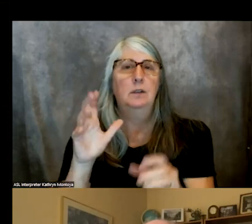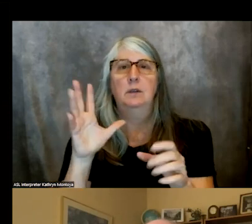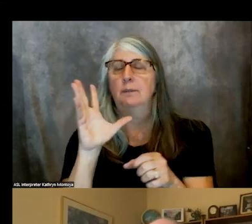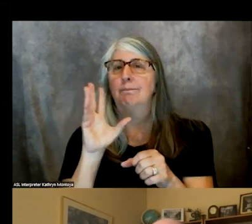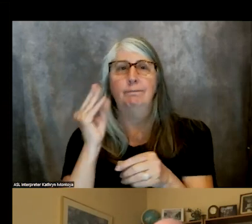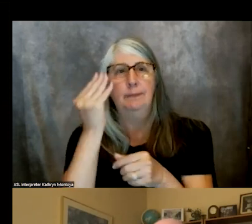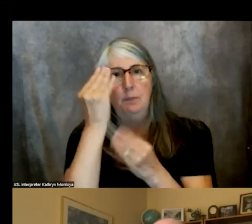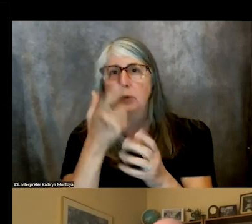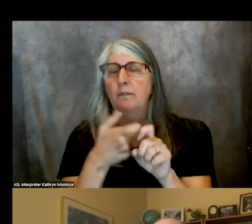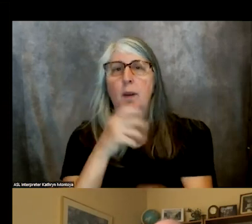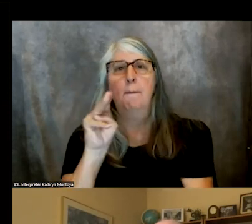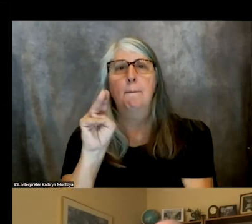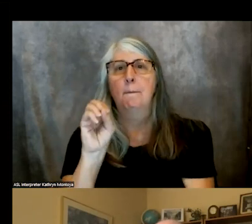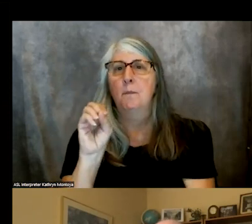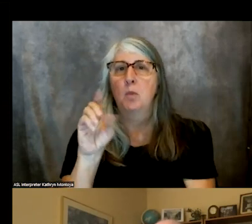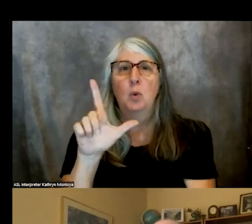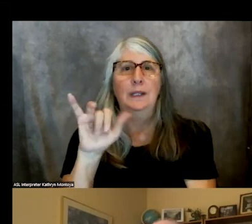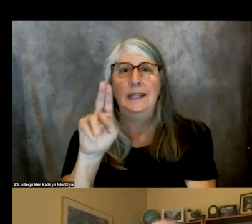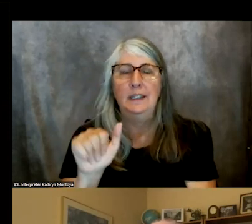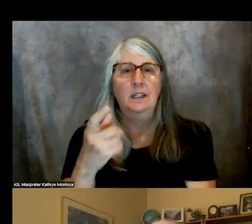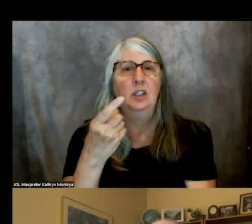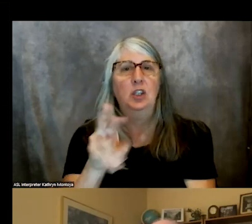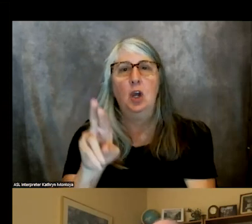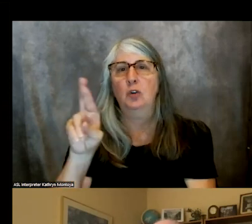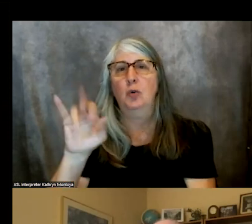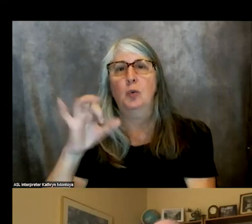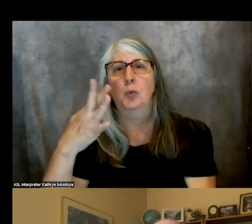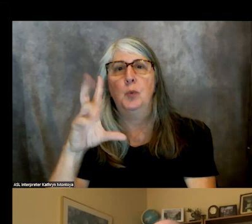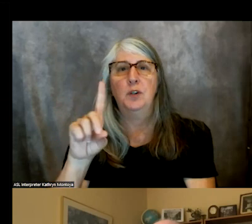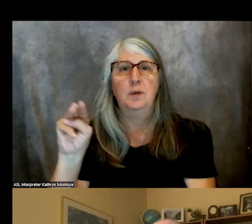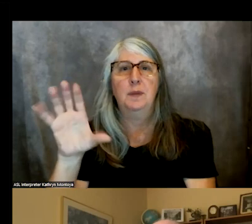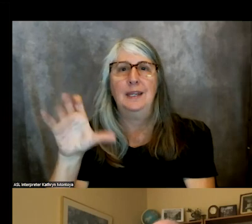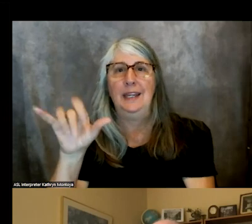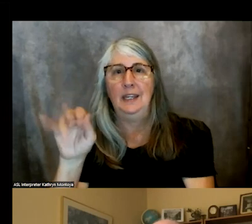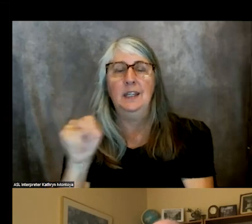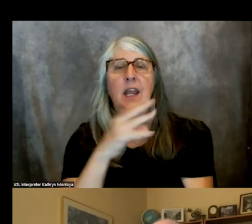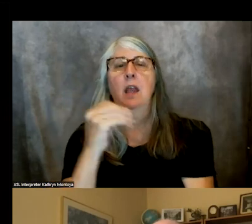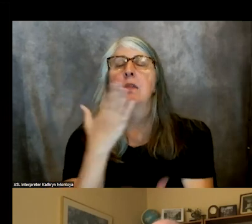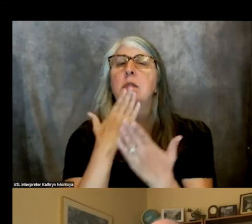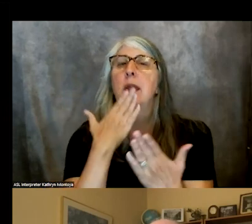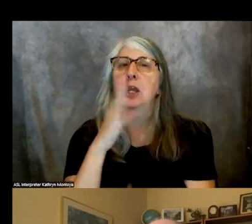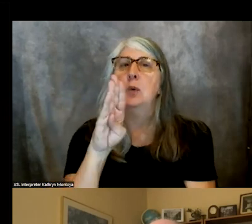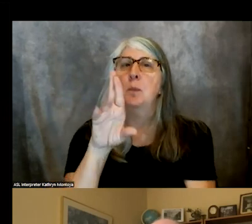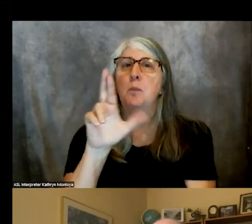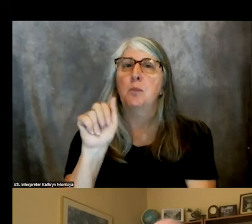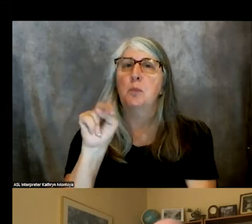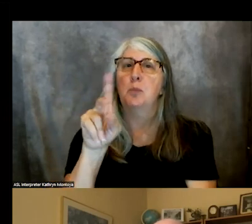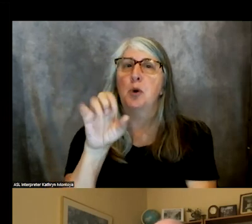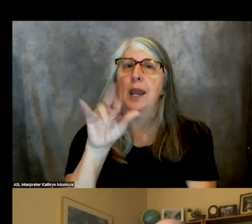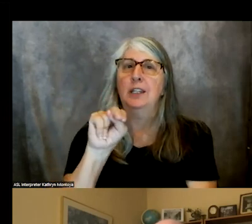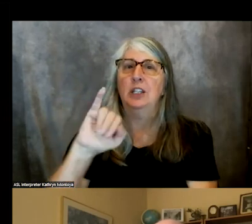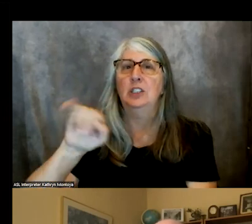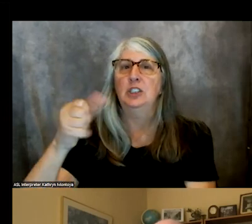Belina, Dr. Richard McKeon, and I really want to thank Brandon Johnson for all his work. He is somebody who